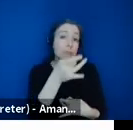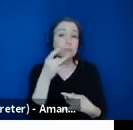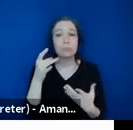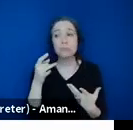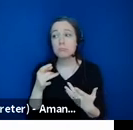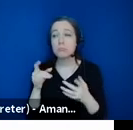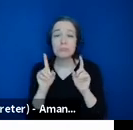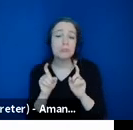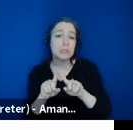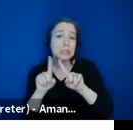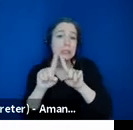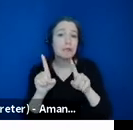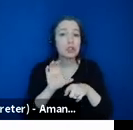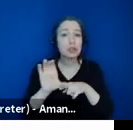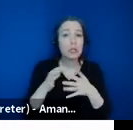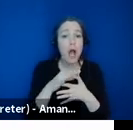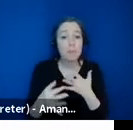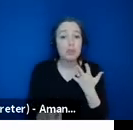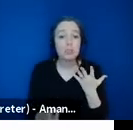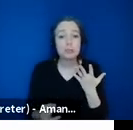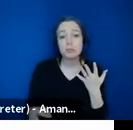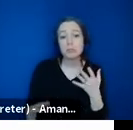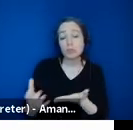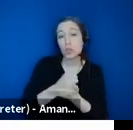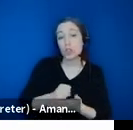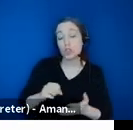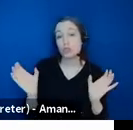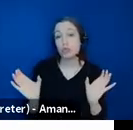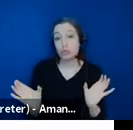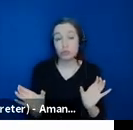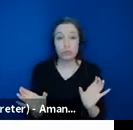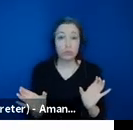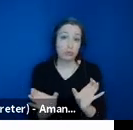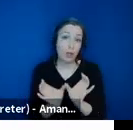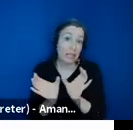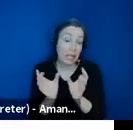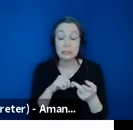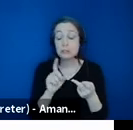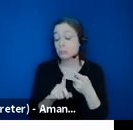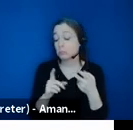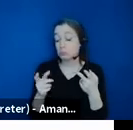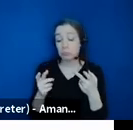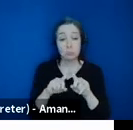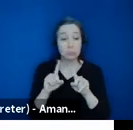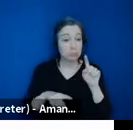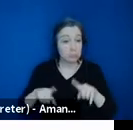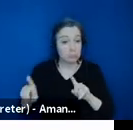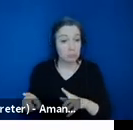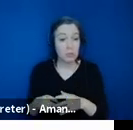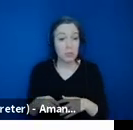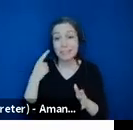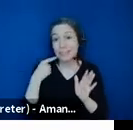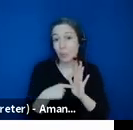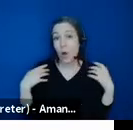industry certifications or credentials at FCC in a variety of industries. So some examples of the programs are healthcare